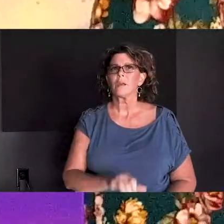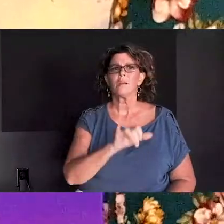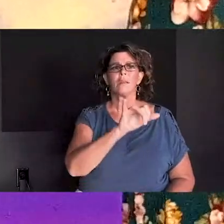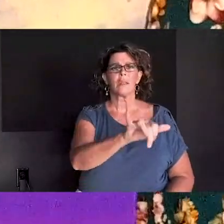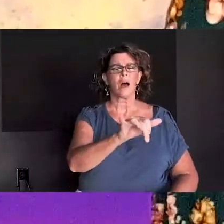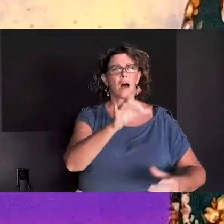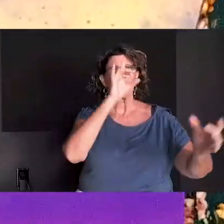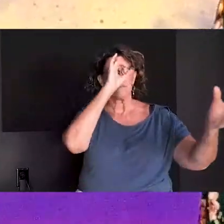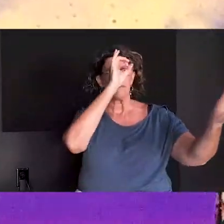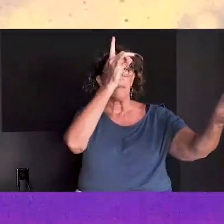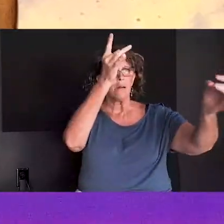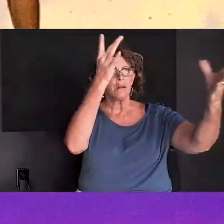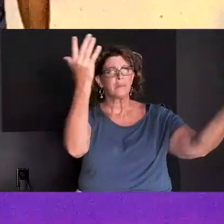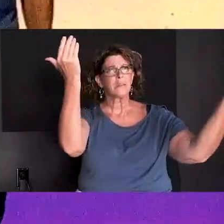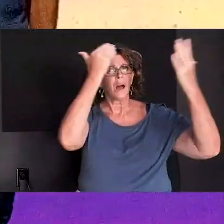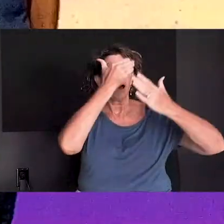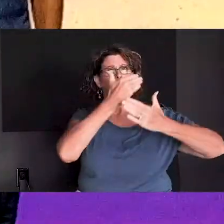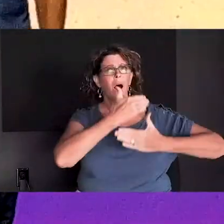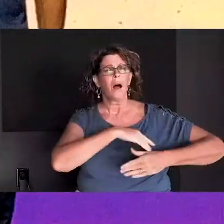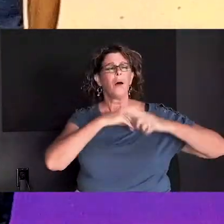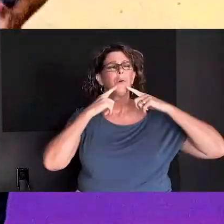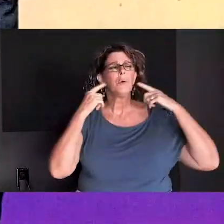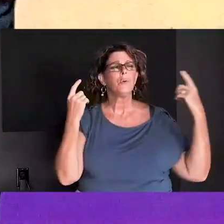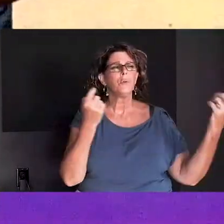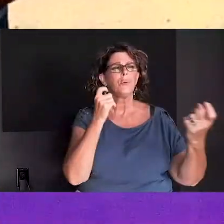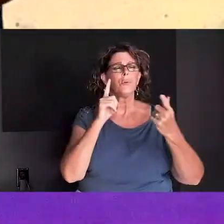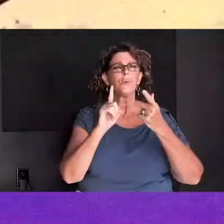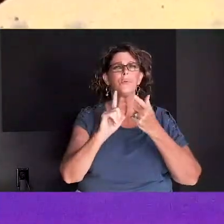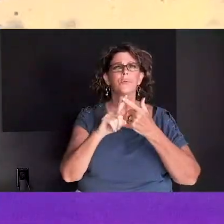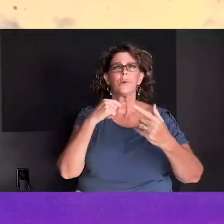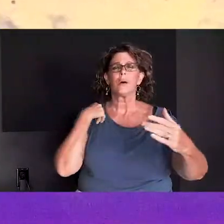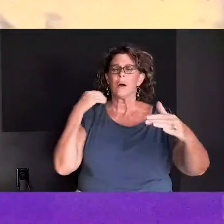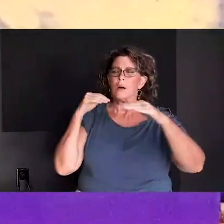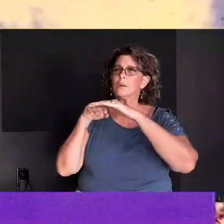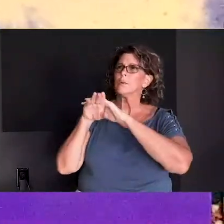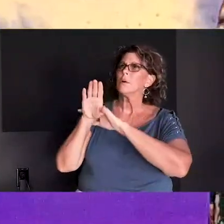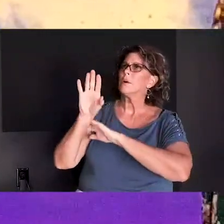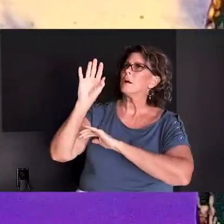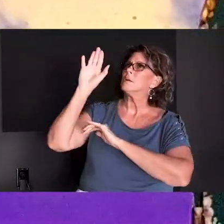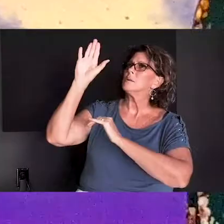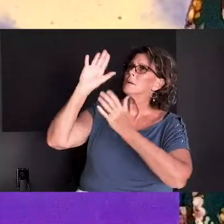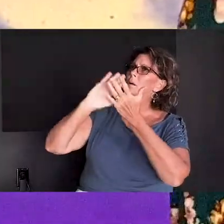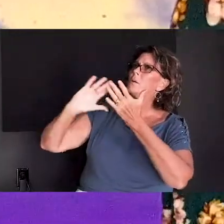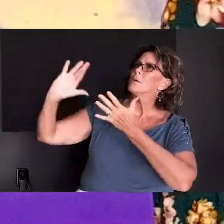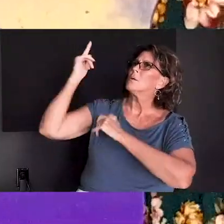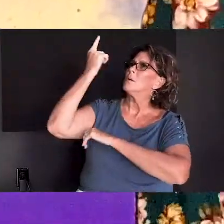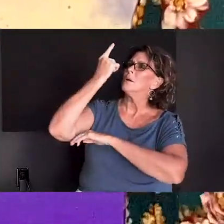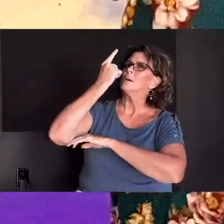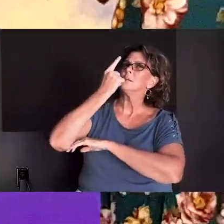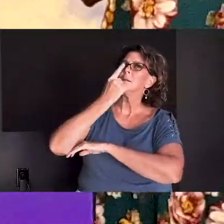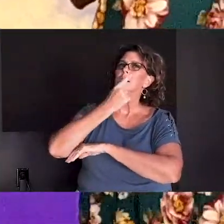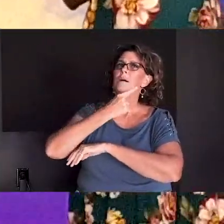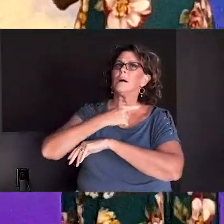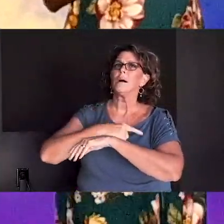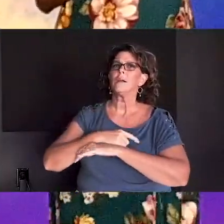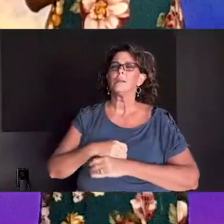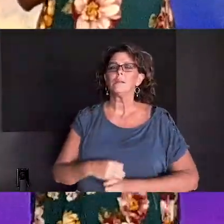out of the darkness, into your glorious day.